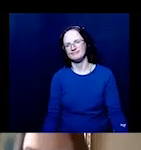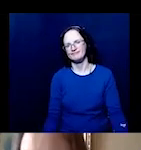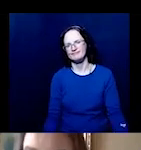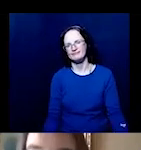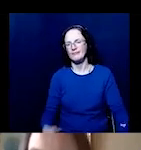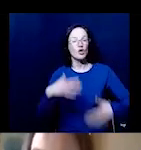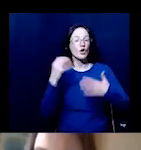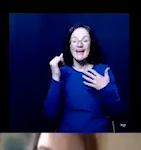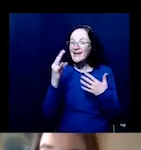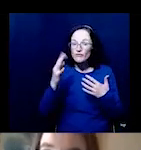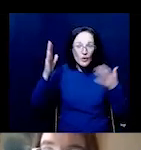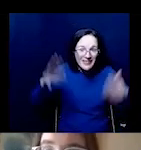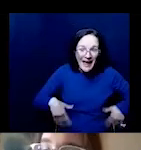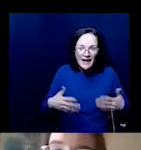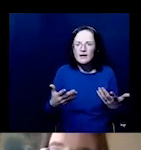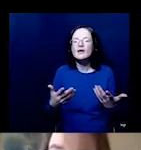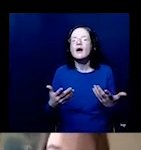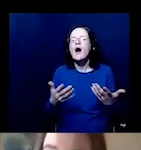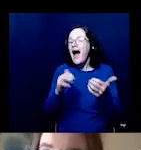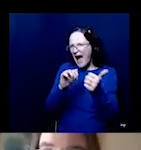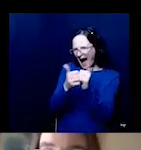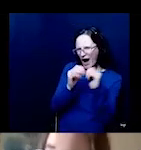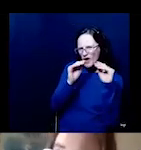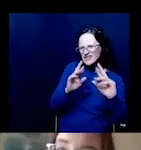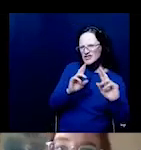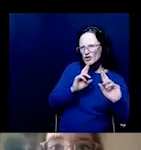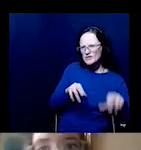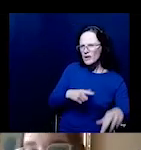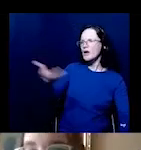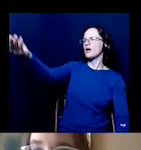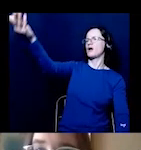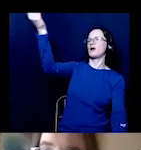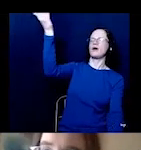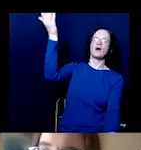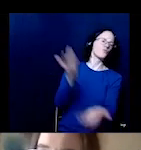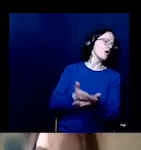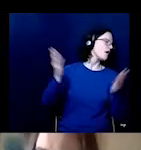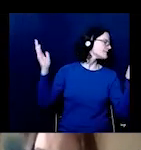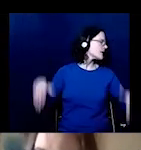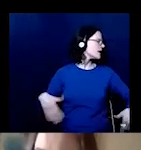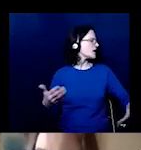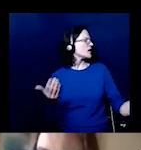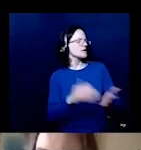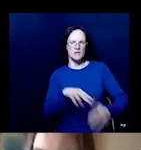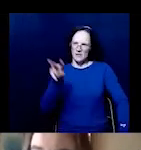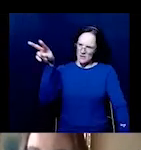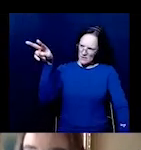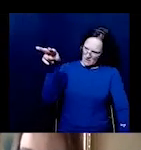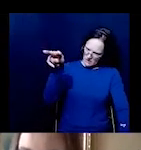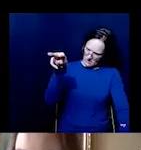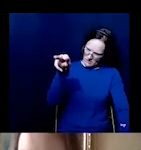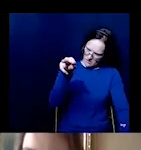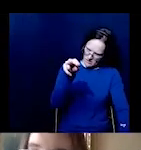of accessibility, how did the teachers treat you? How did other students treat you? How did it affect your learning? Did you miss